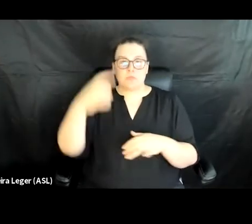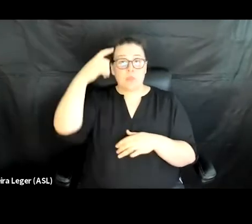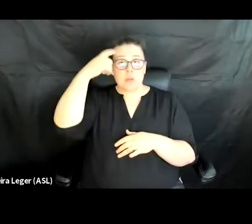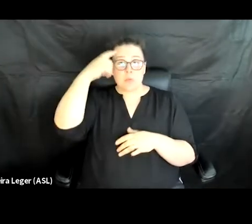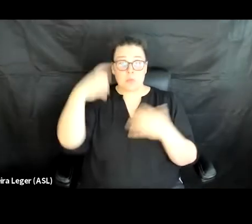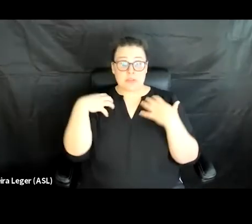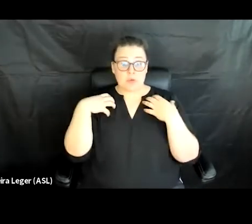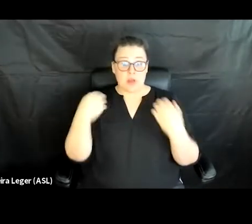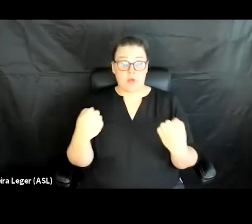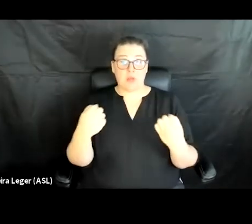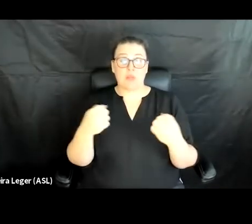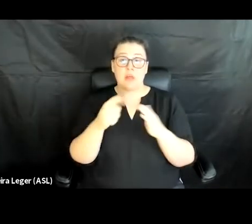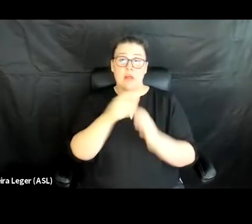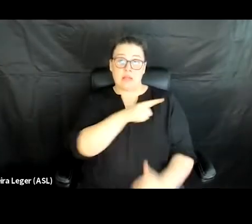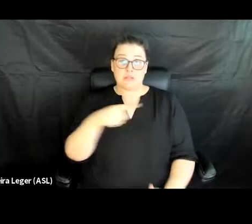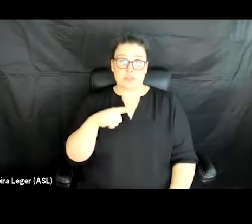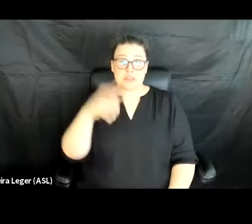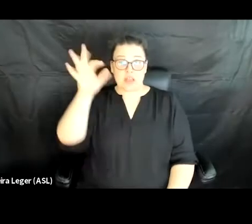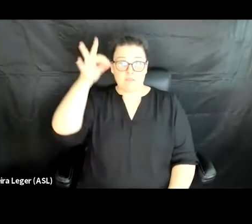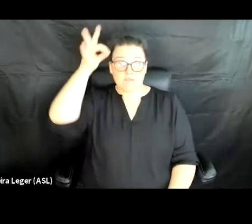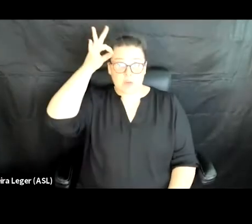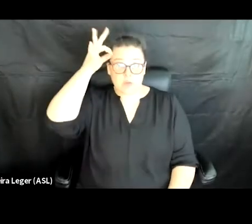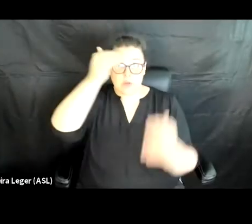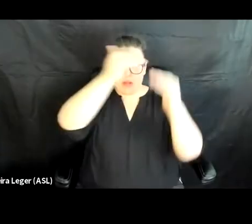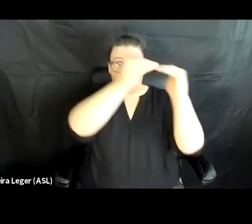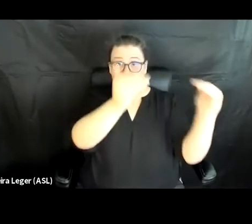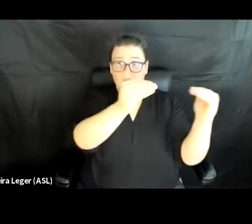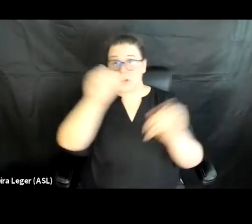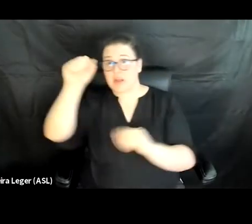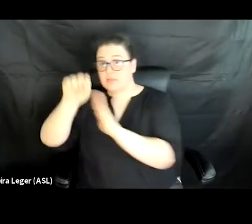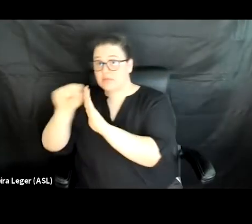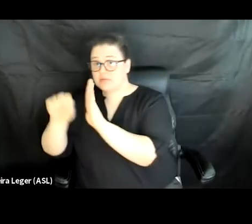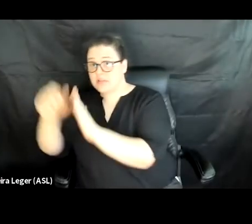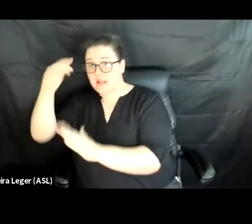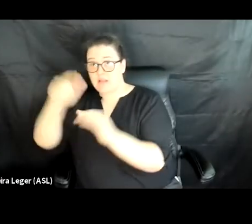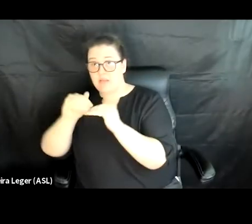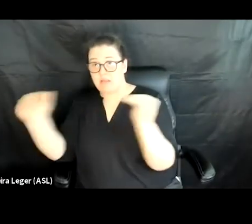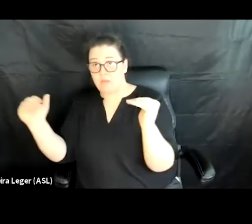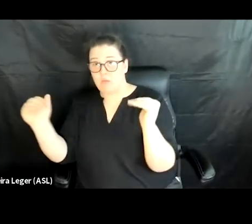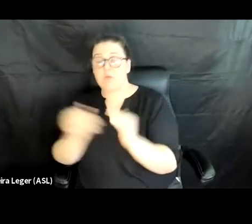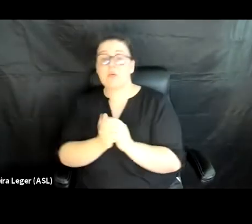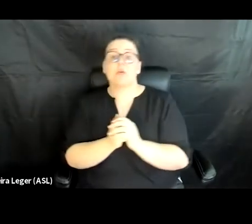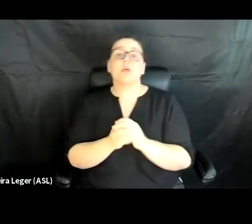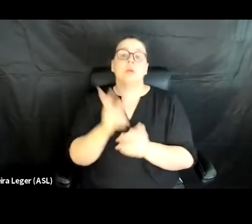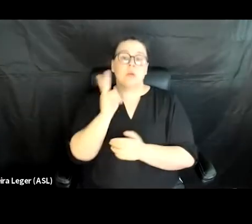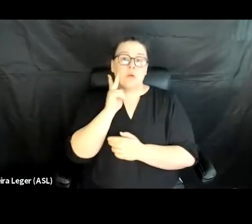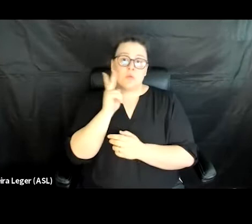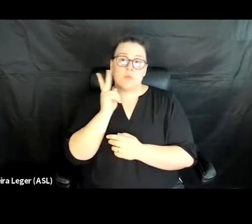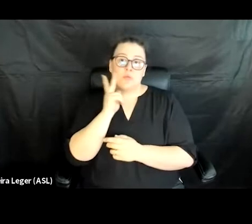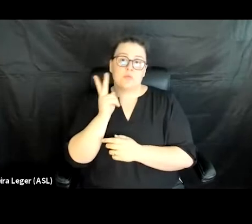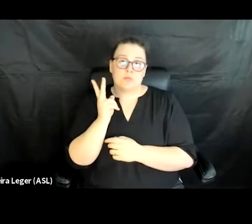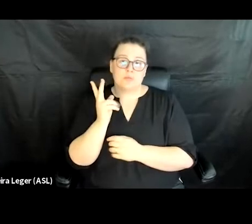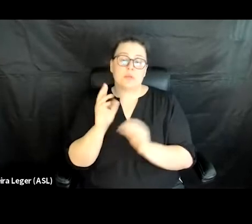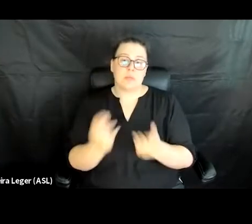parity legislation at the federal level and the state level. And we see that there are